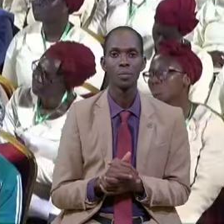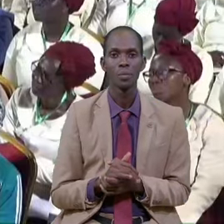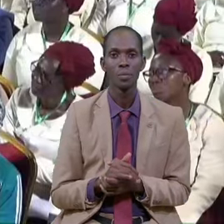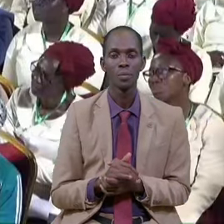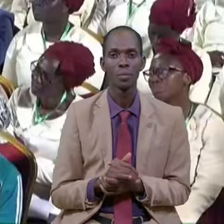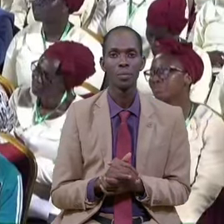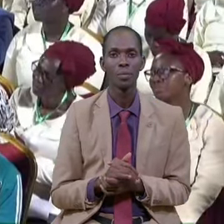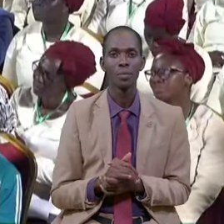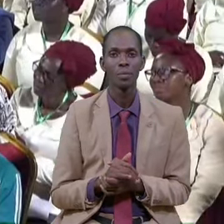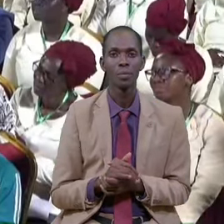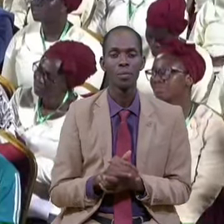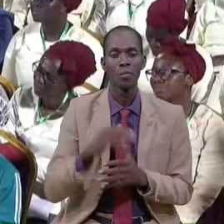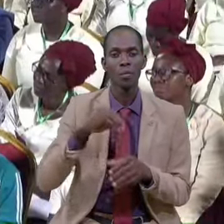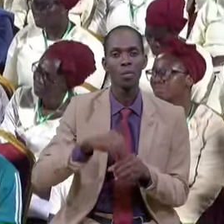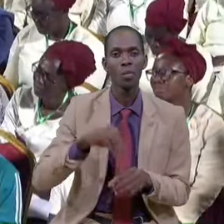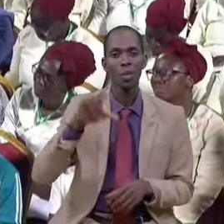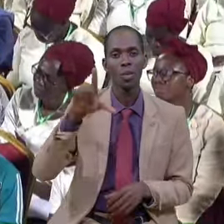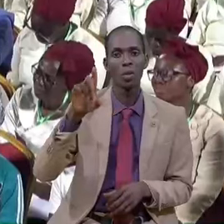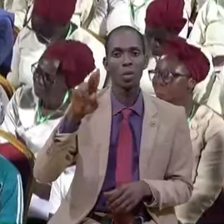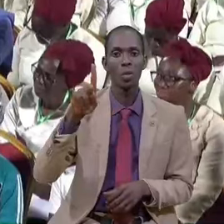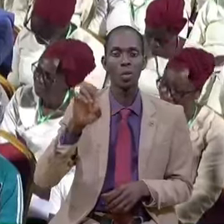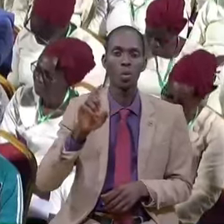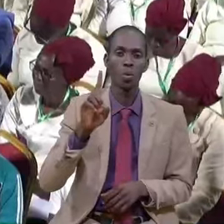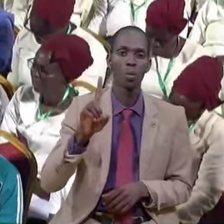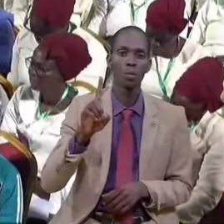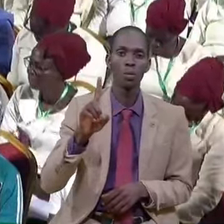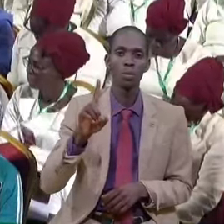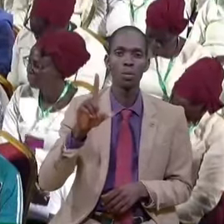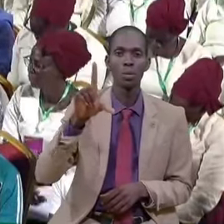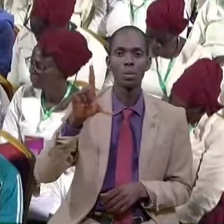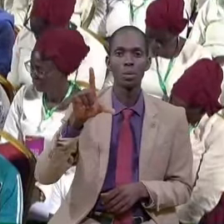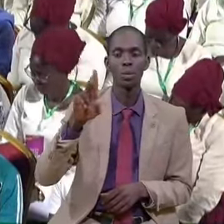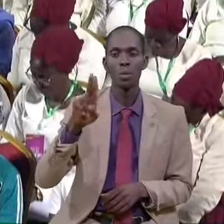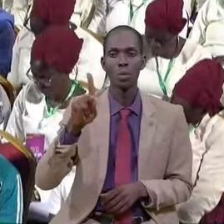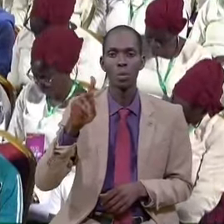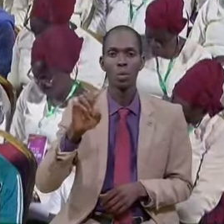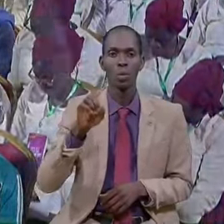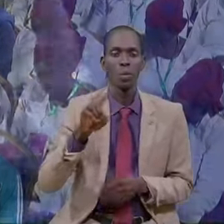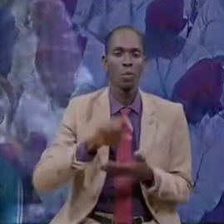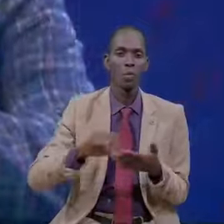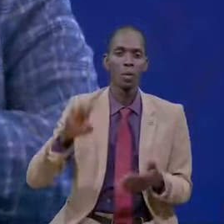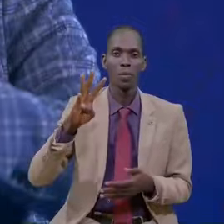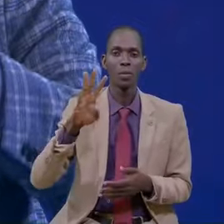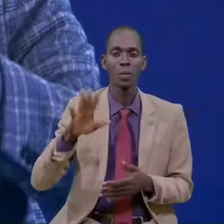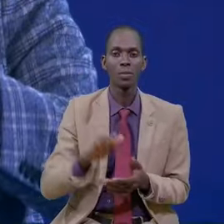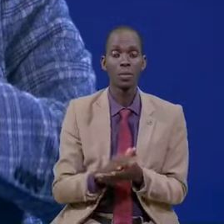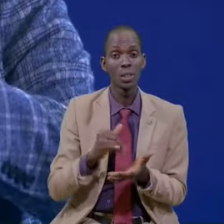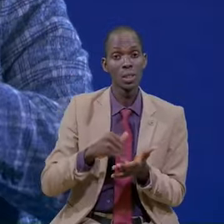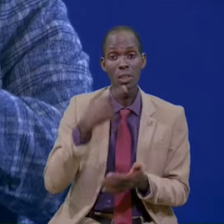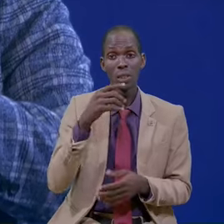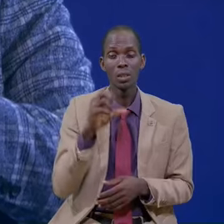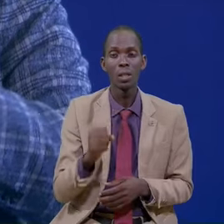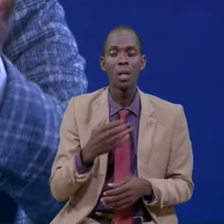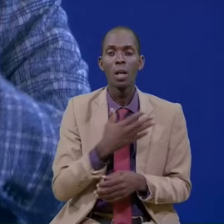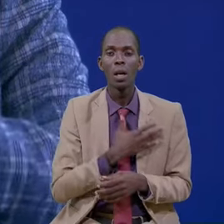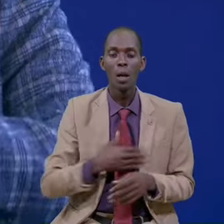grace in Luke chapter one from verse 45 it says and blessed